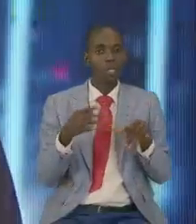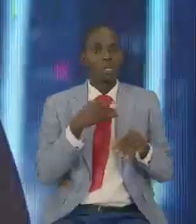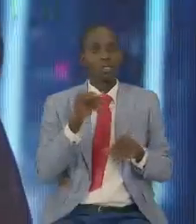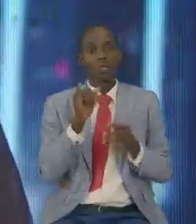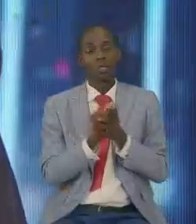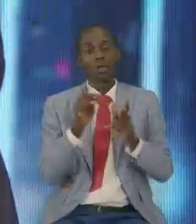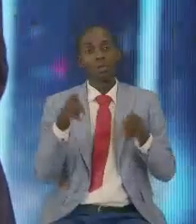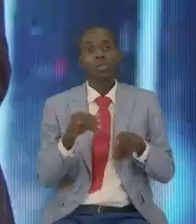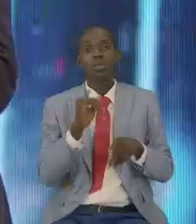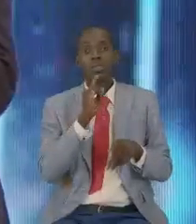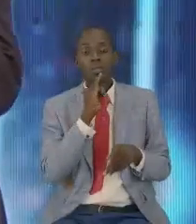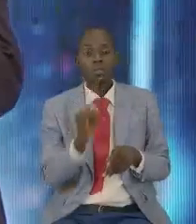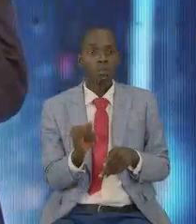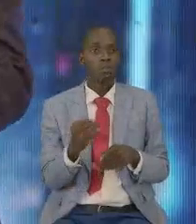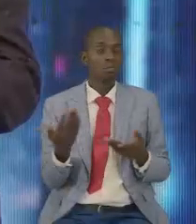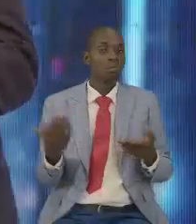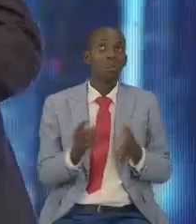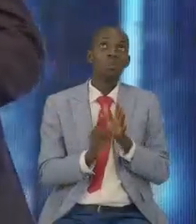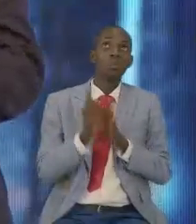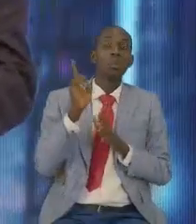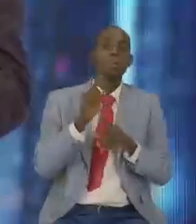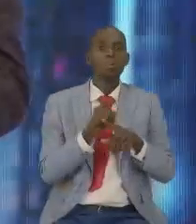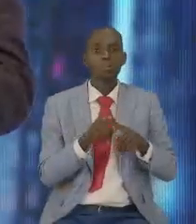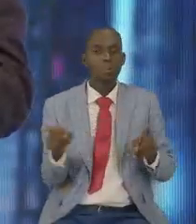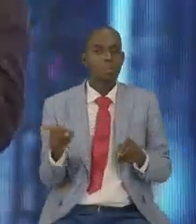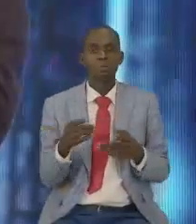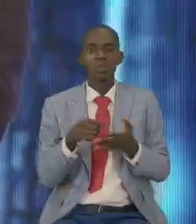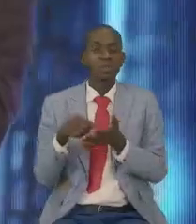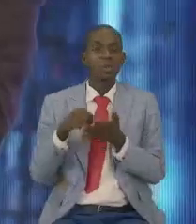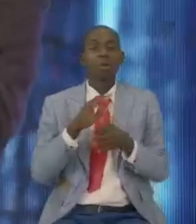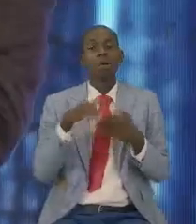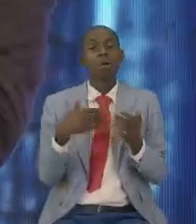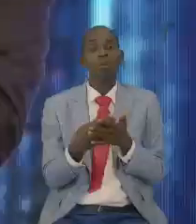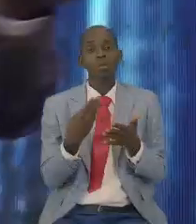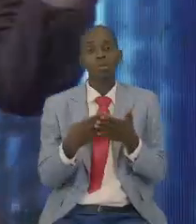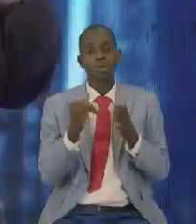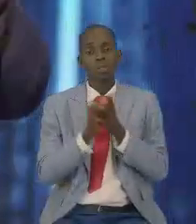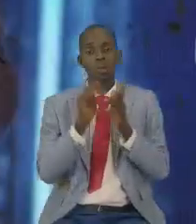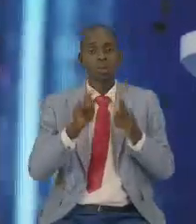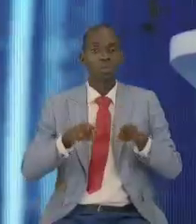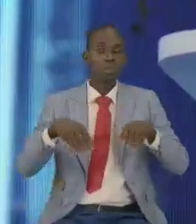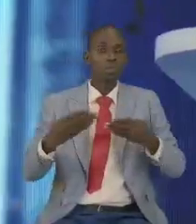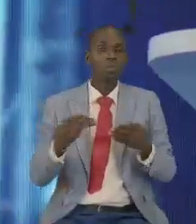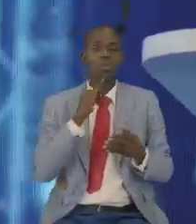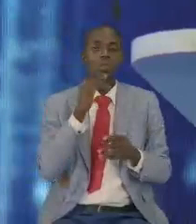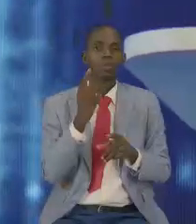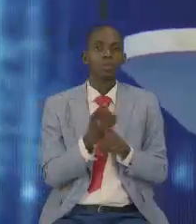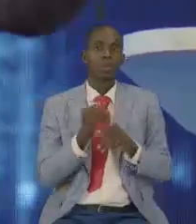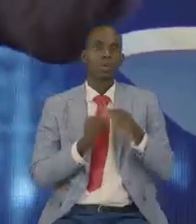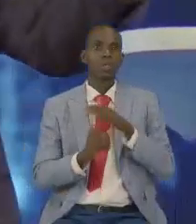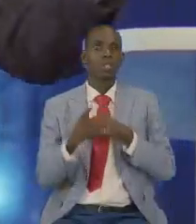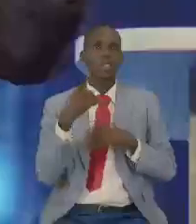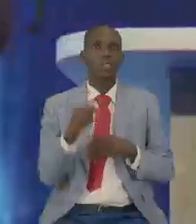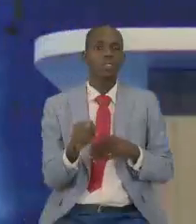put a little support under his foot, and he raises his hand, and all that can still